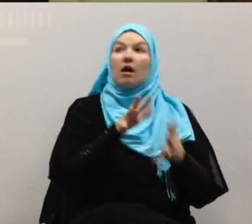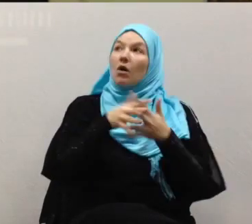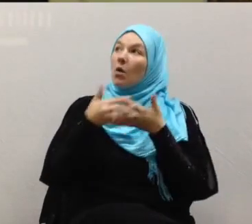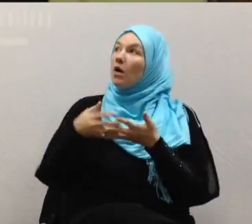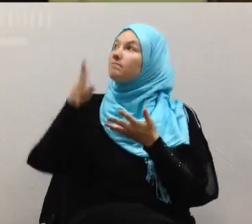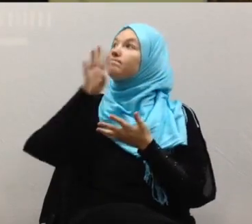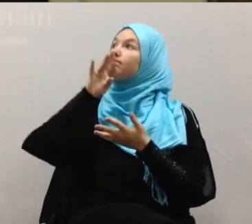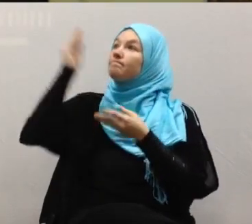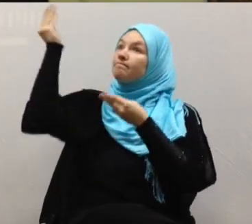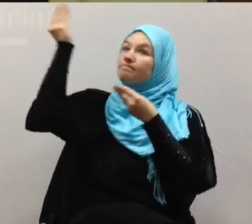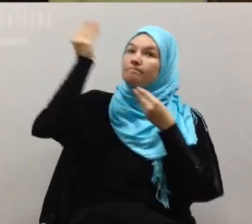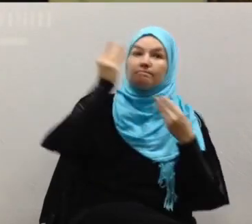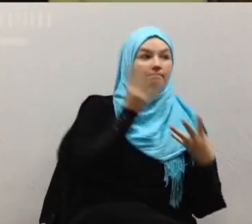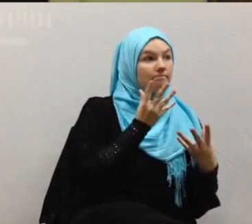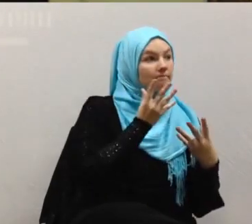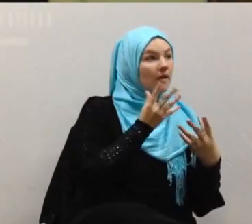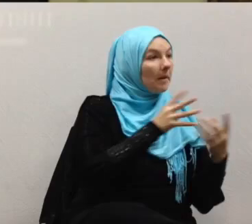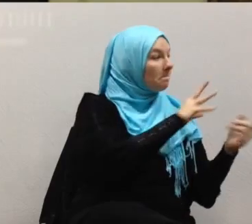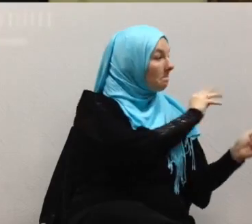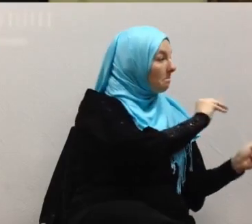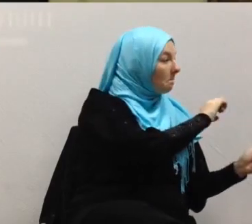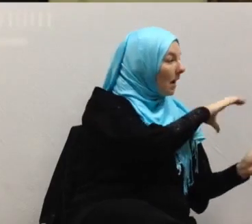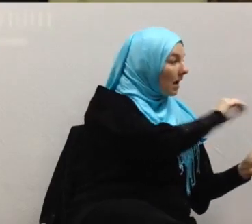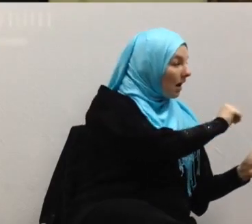Mecca to Medina.